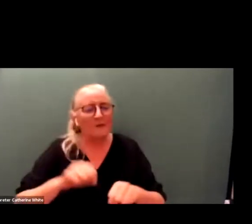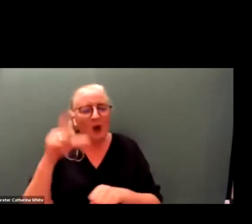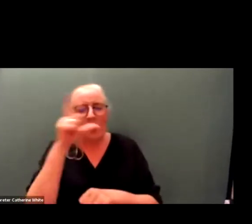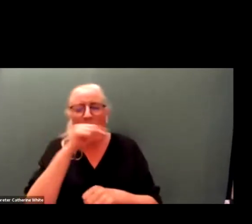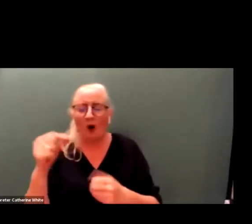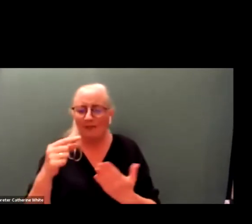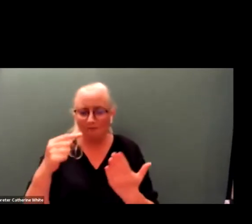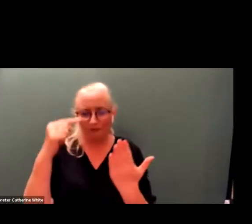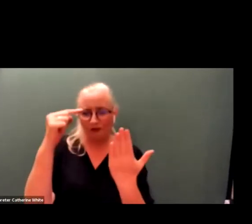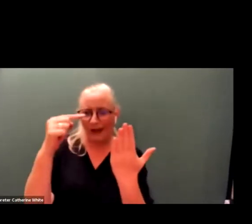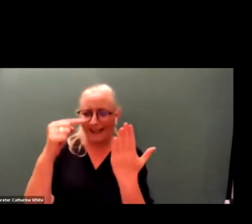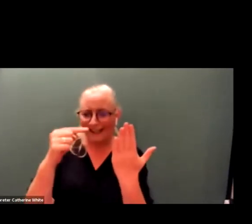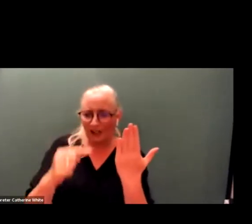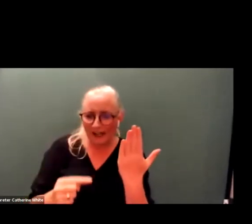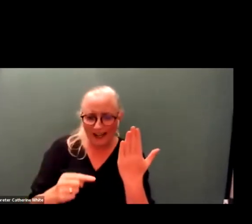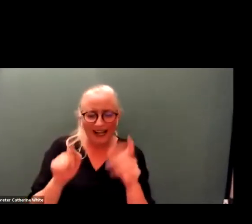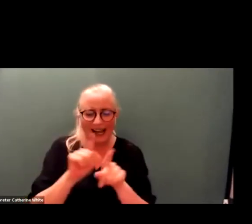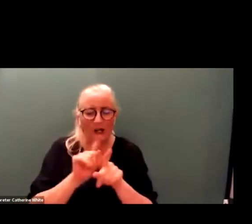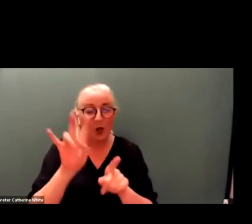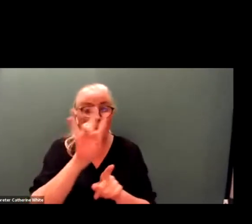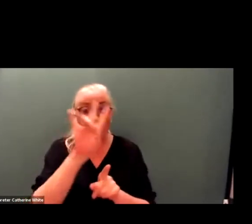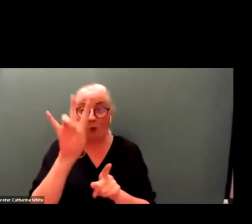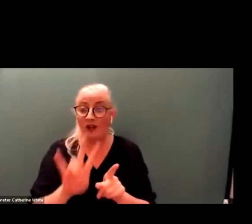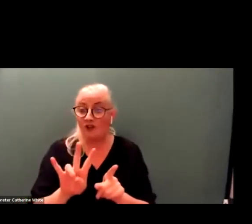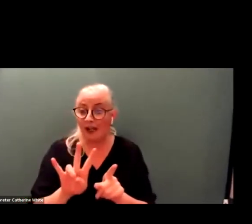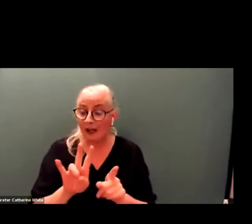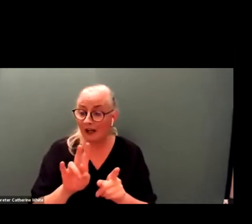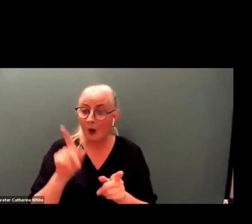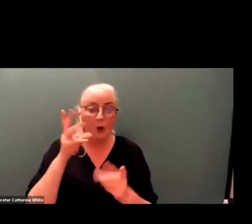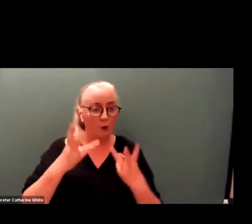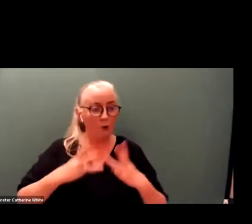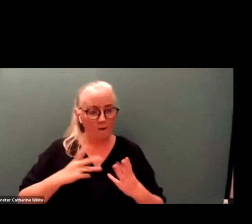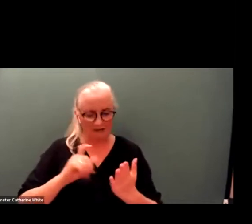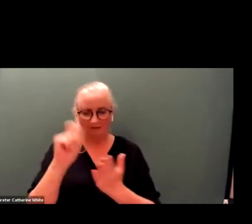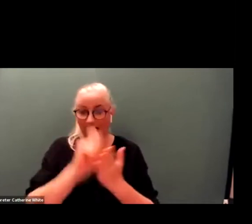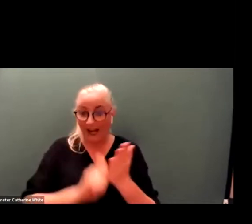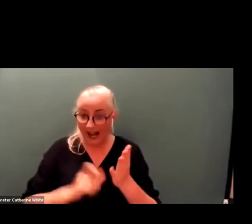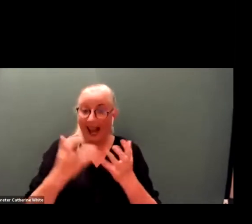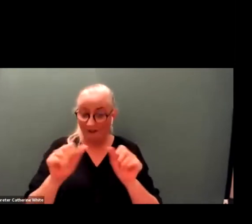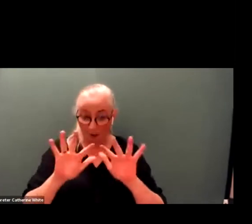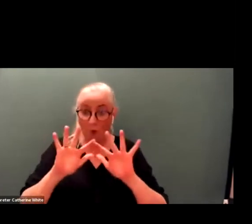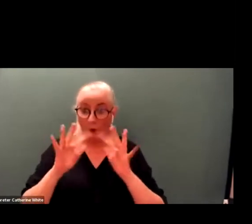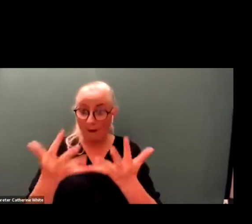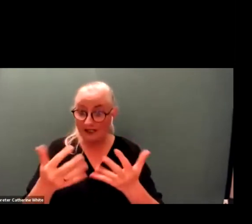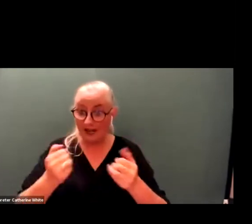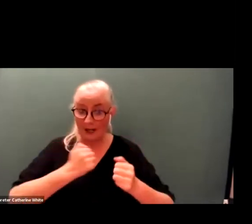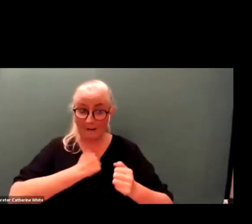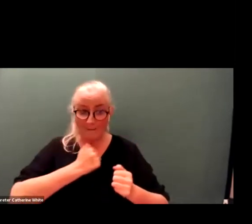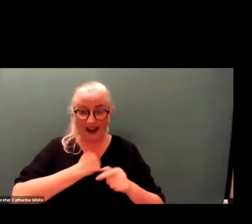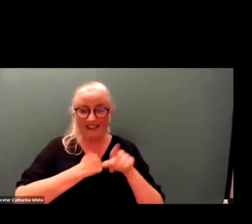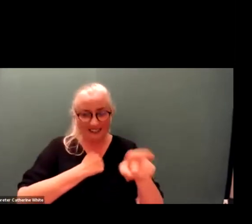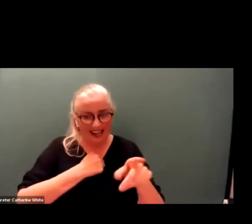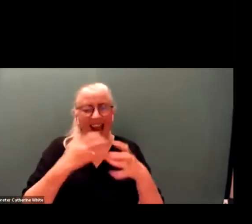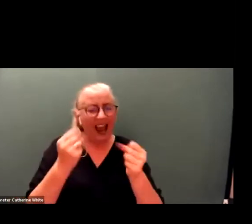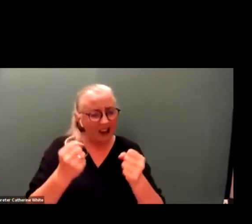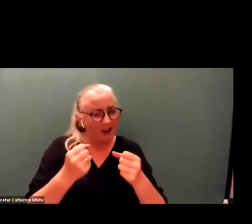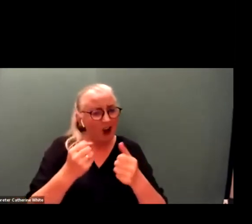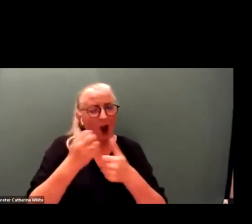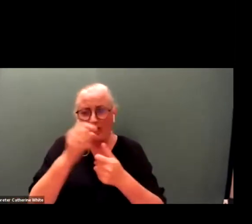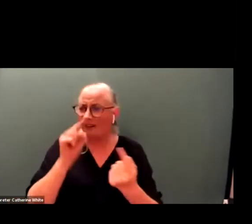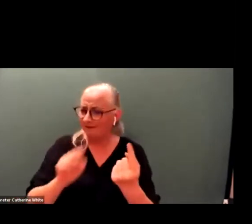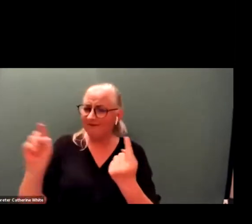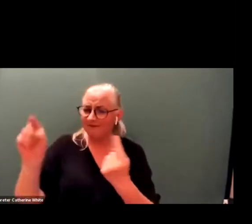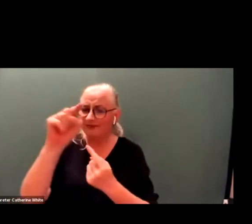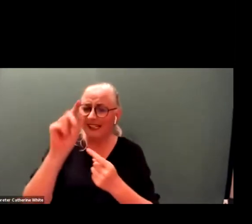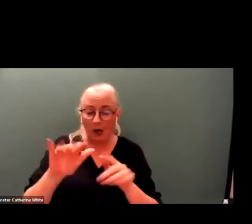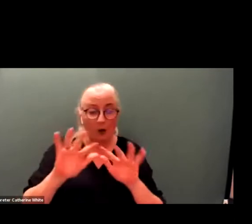criteria for, it's kind of a questionnaire that women can fill out. It's available on my website, but it's available in lots of different places.